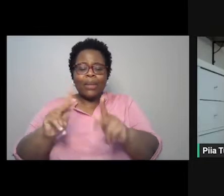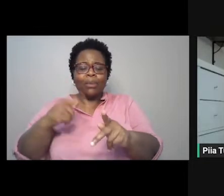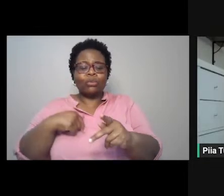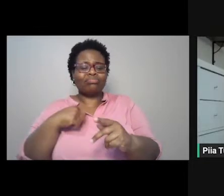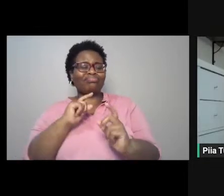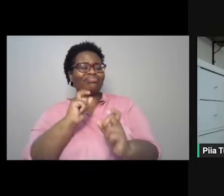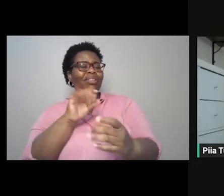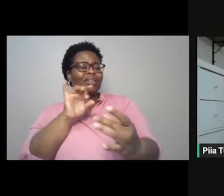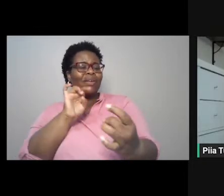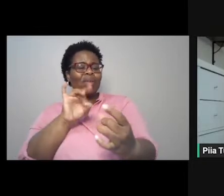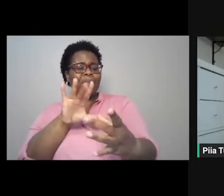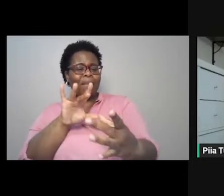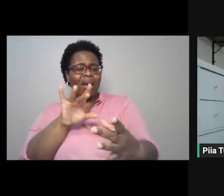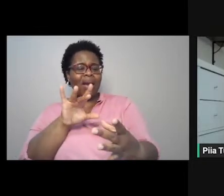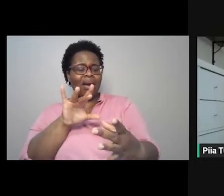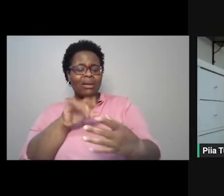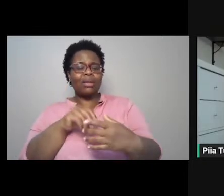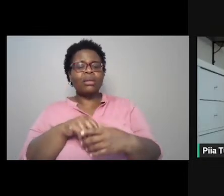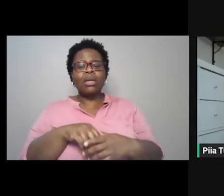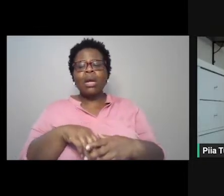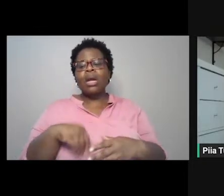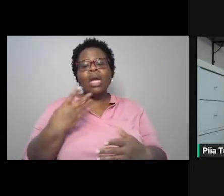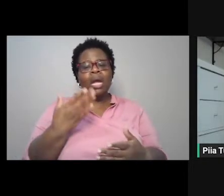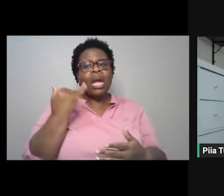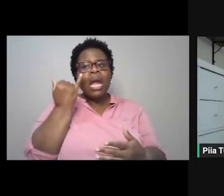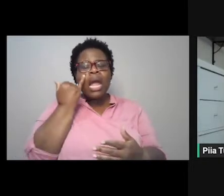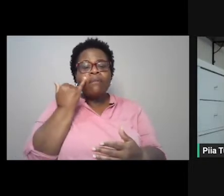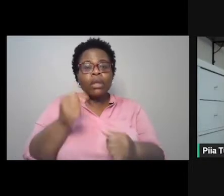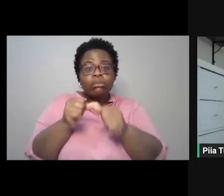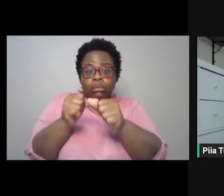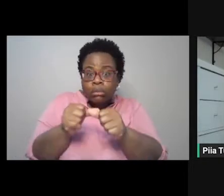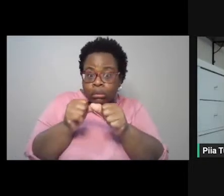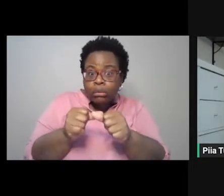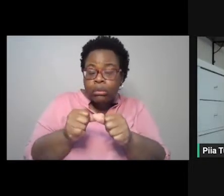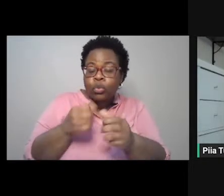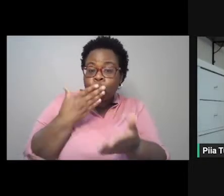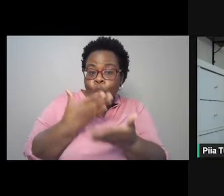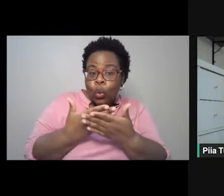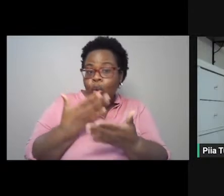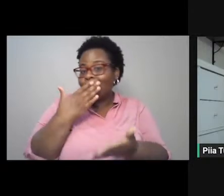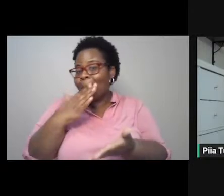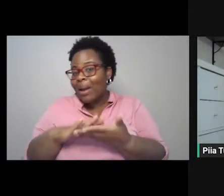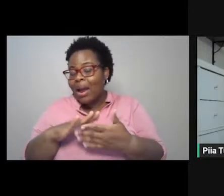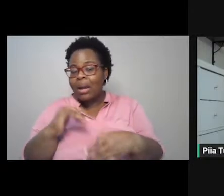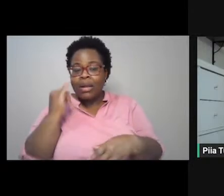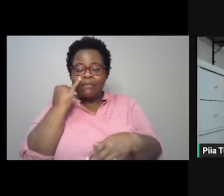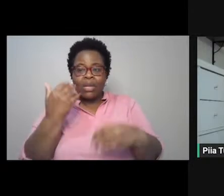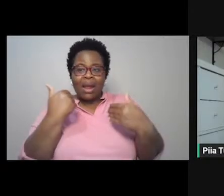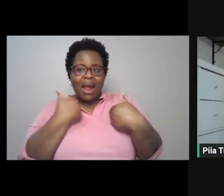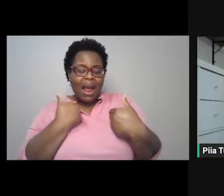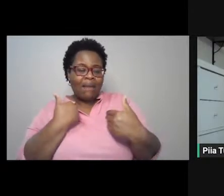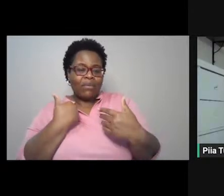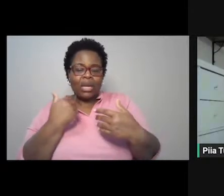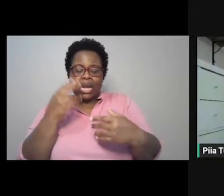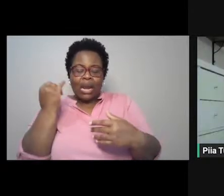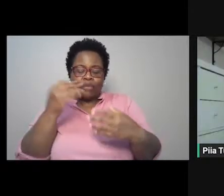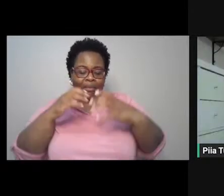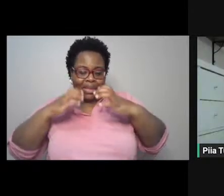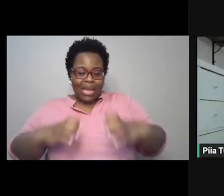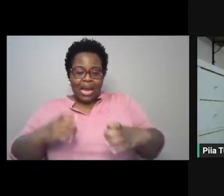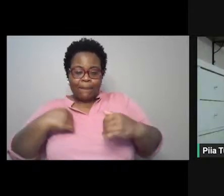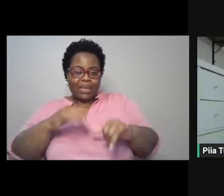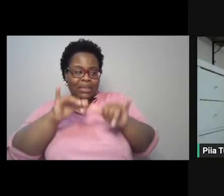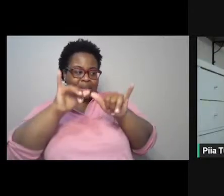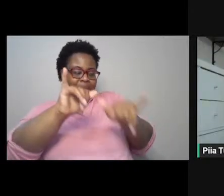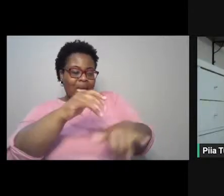feedback all the time, that how good it is. And even if there would be some periods in the hospital, it's the